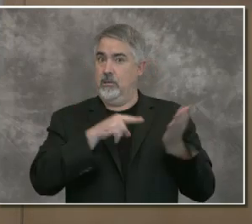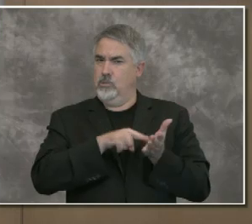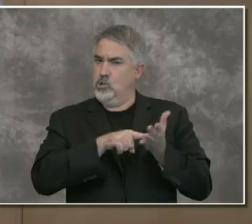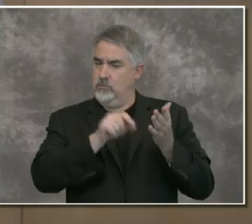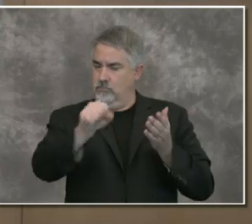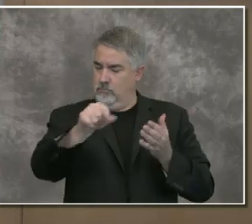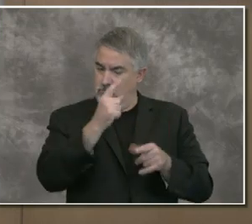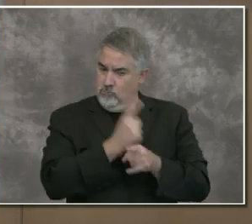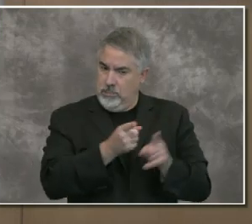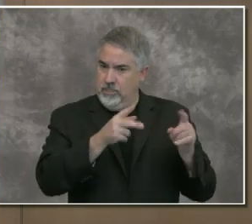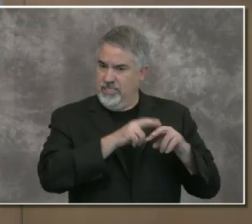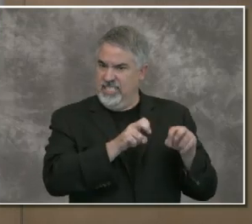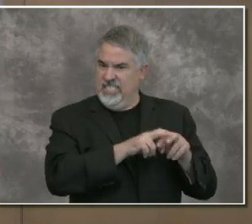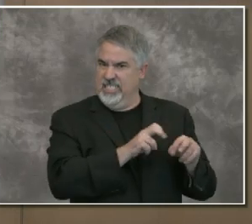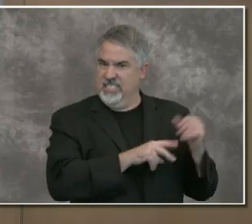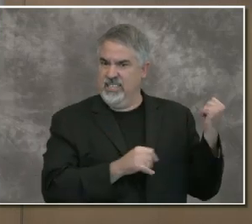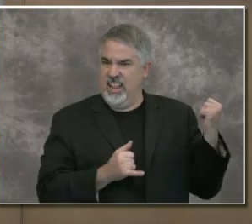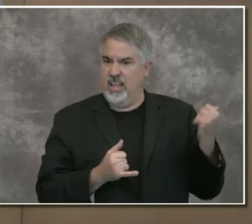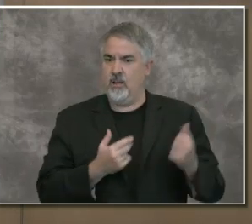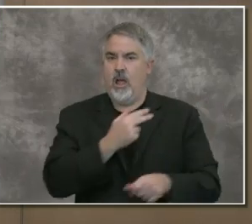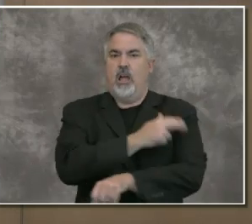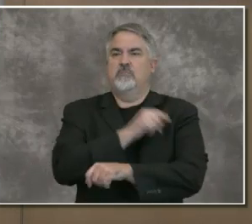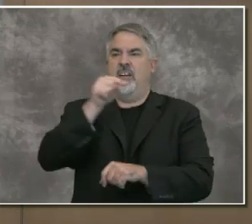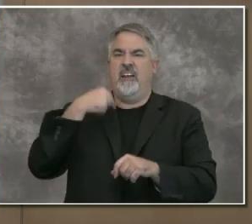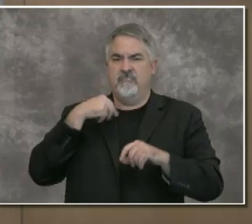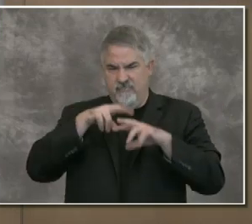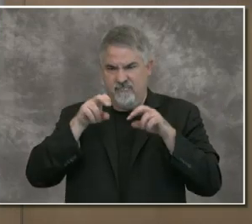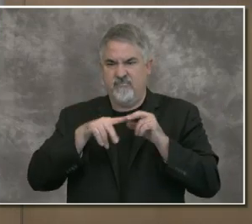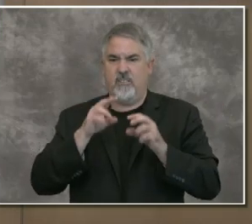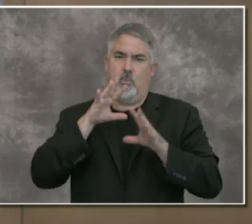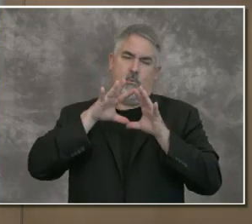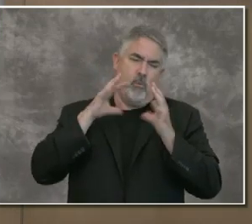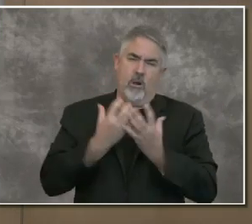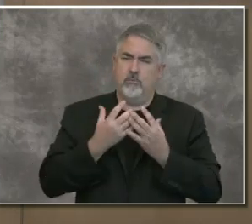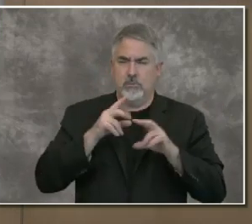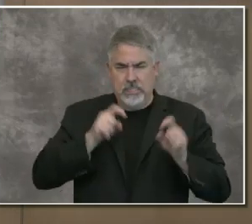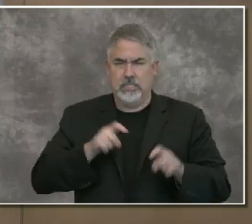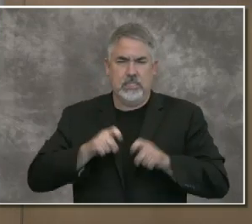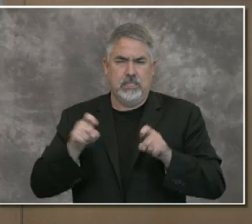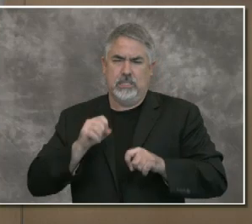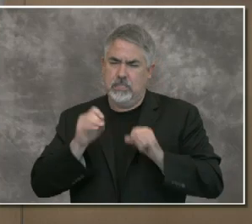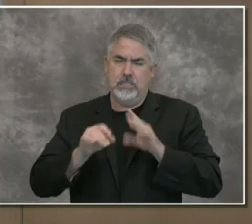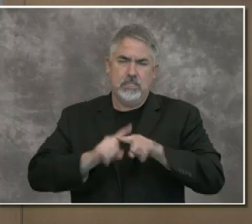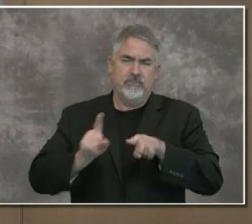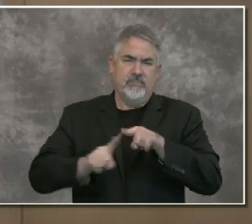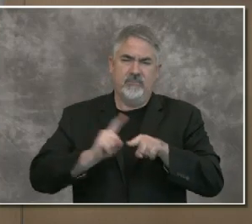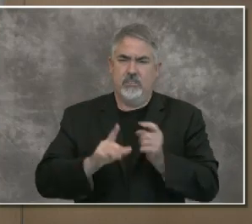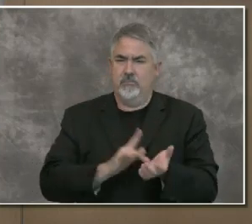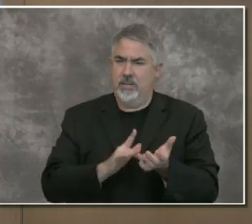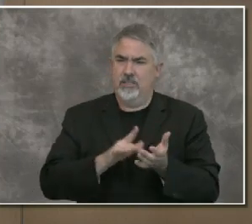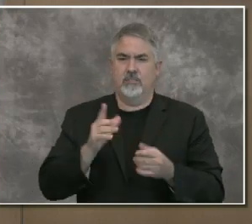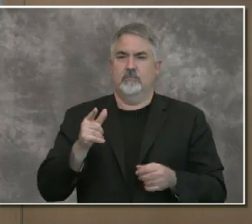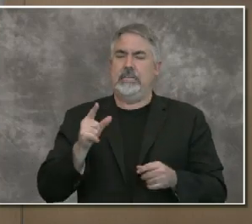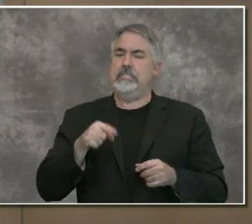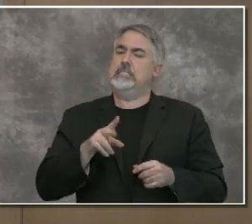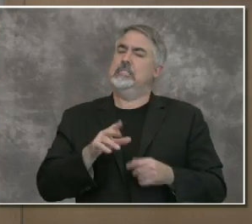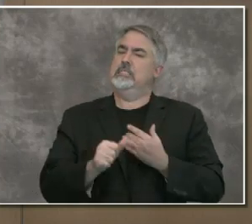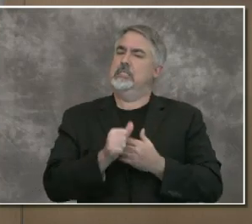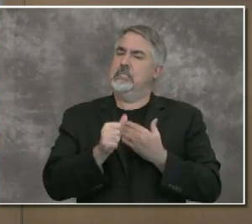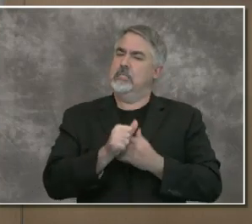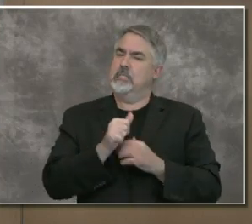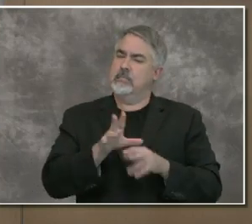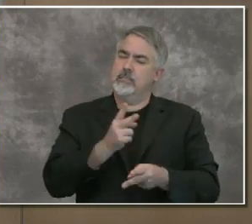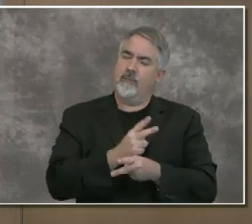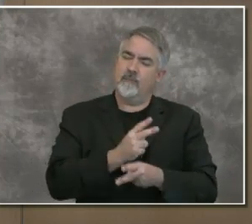various hospitals across the world. But again, I would caution anyone to be specifically describing any